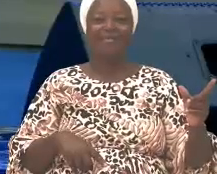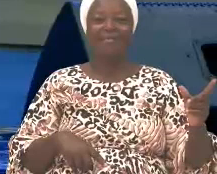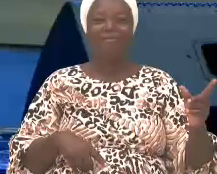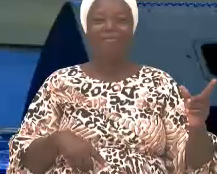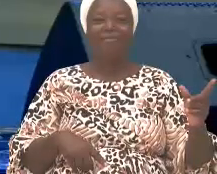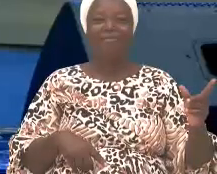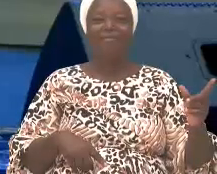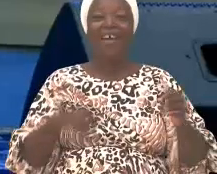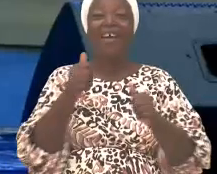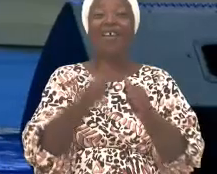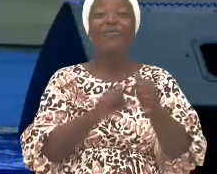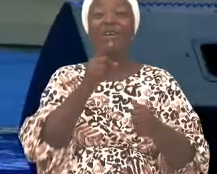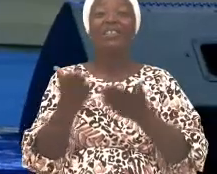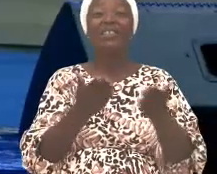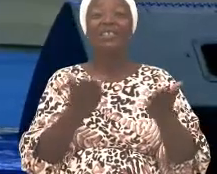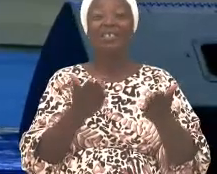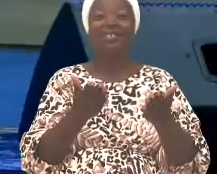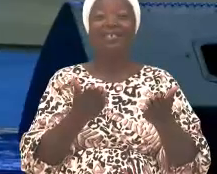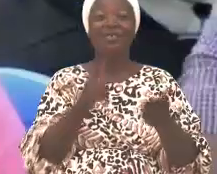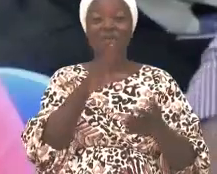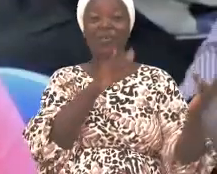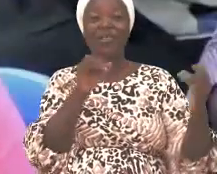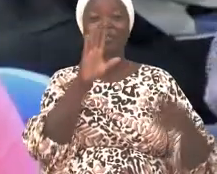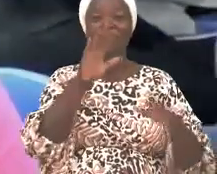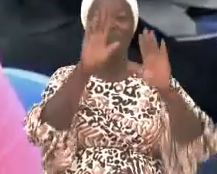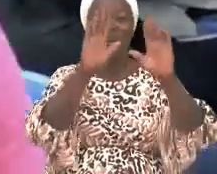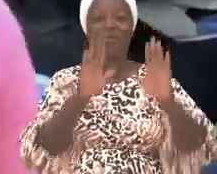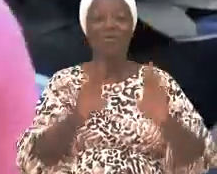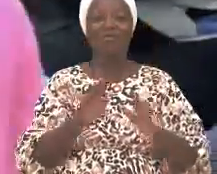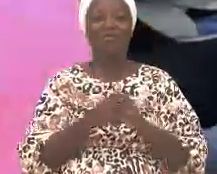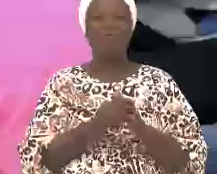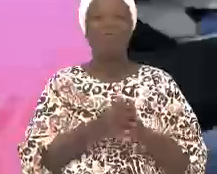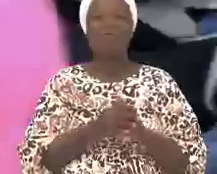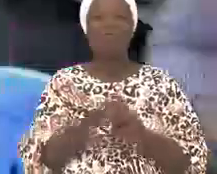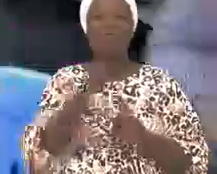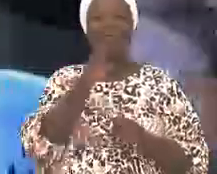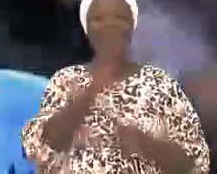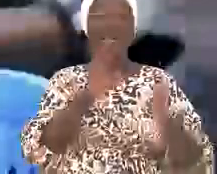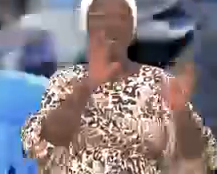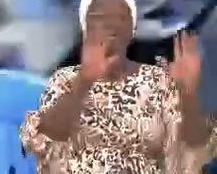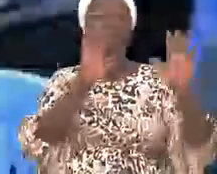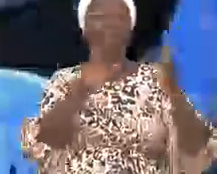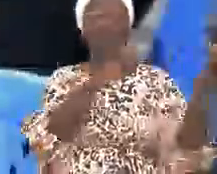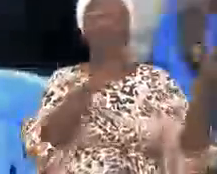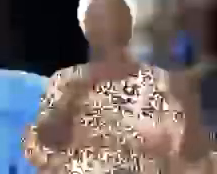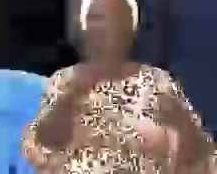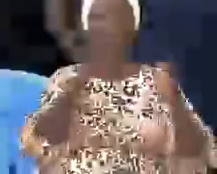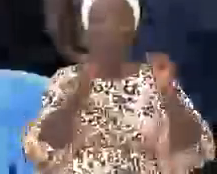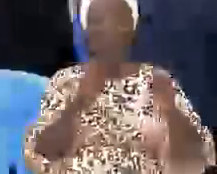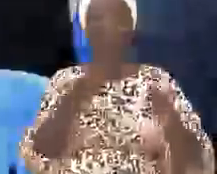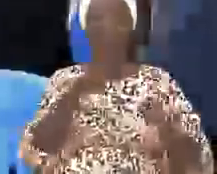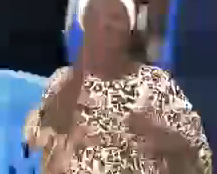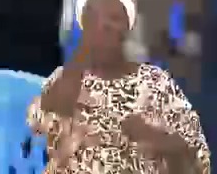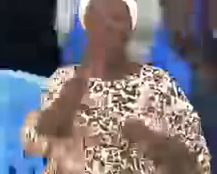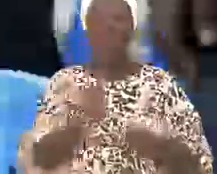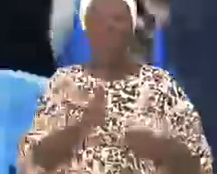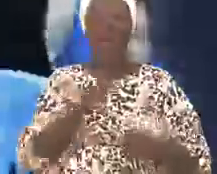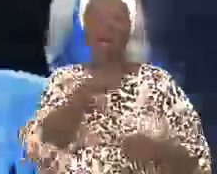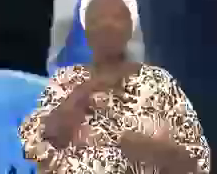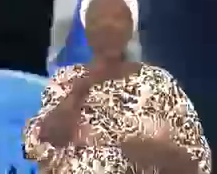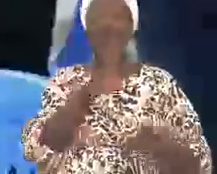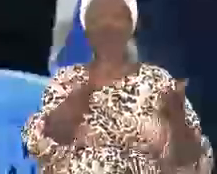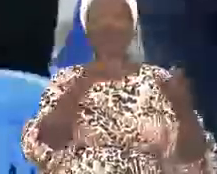Everybody there, you're expecting your miracle. You're expecting the power of God. And you're expecting for the